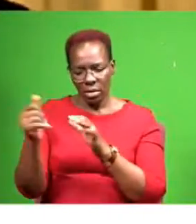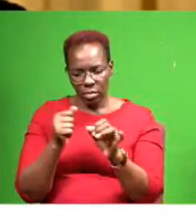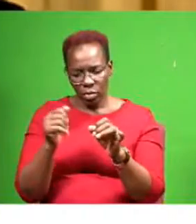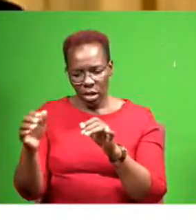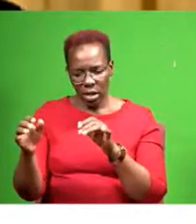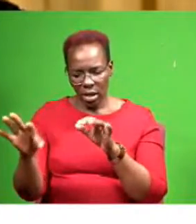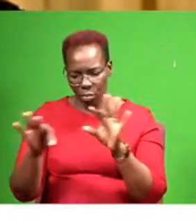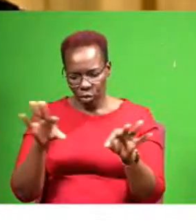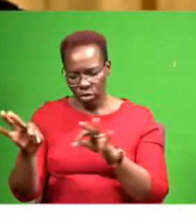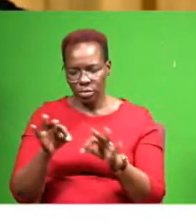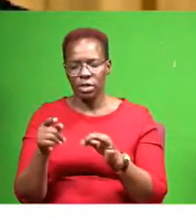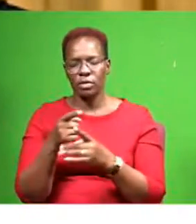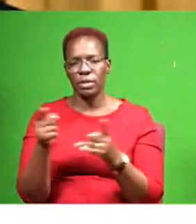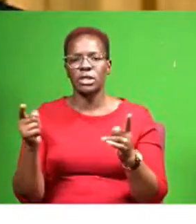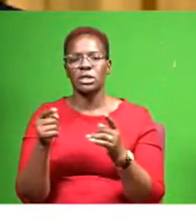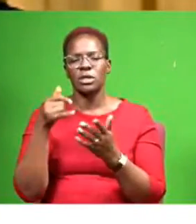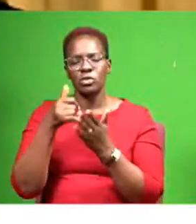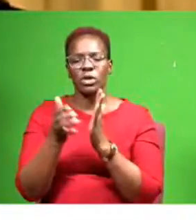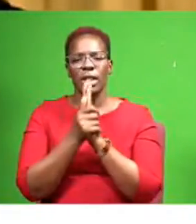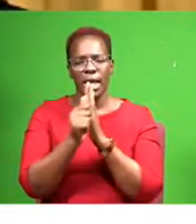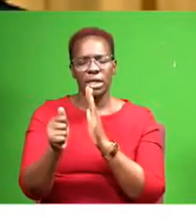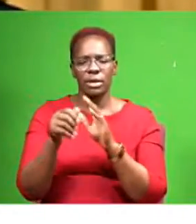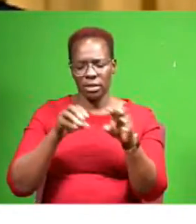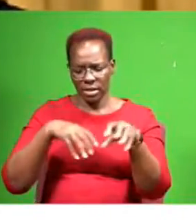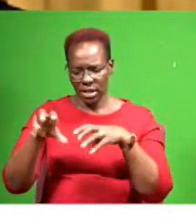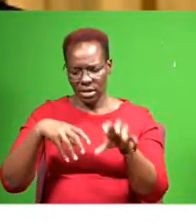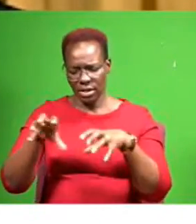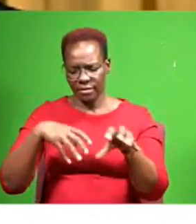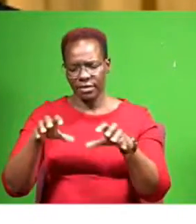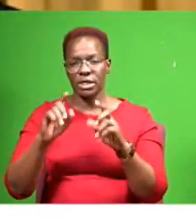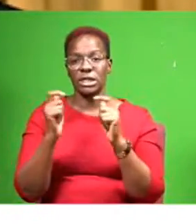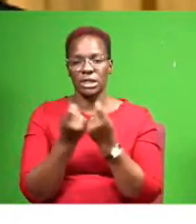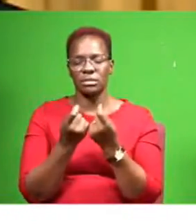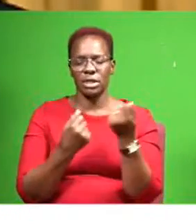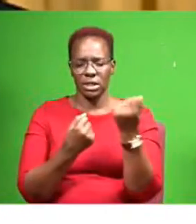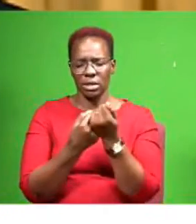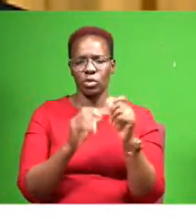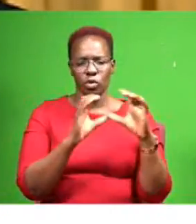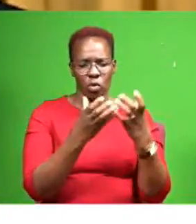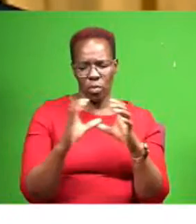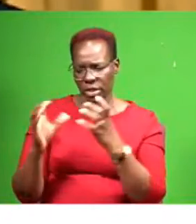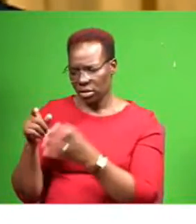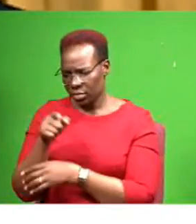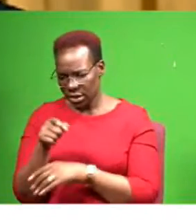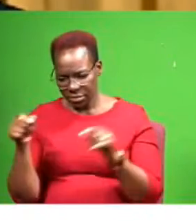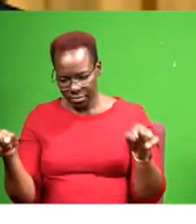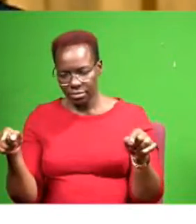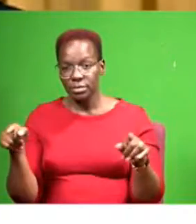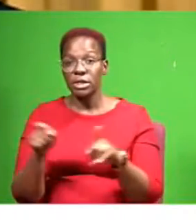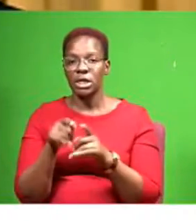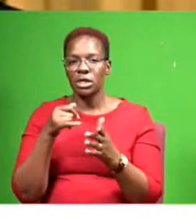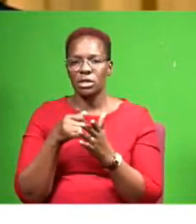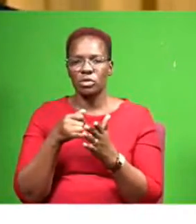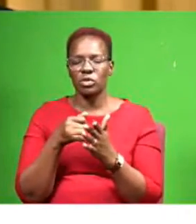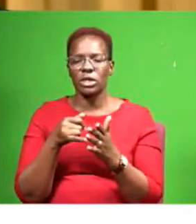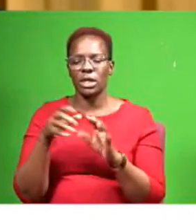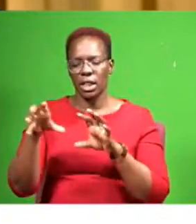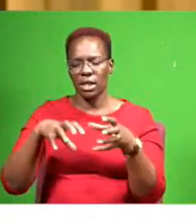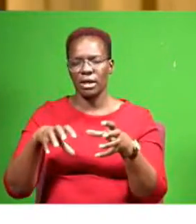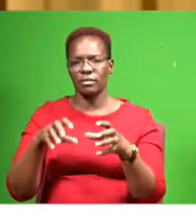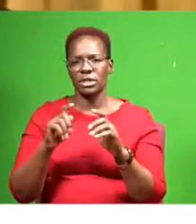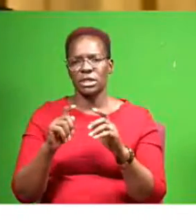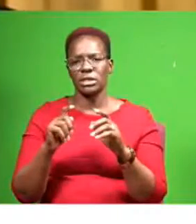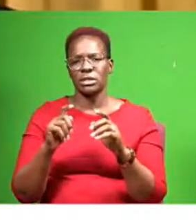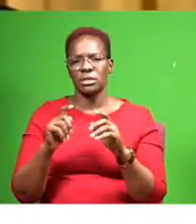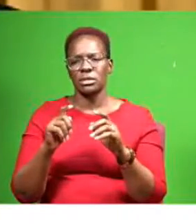Committee included the experts and the drafting team that backed these committees, including the experts and the drafting team that backed these